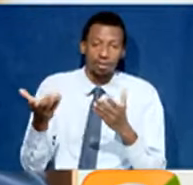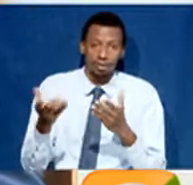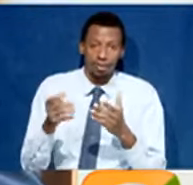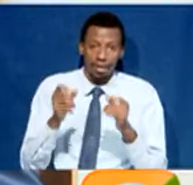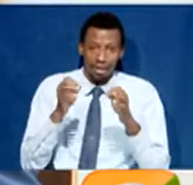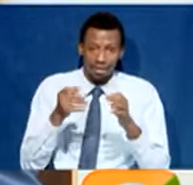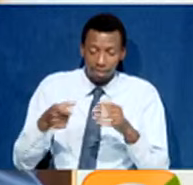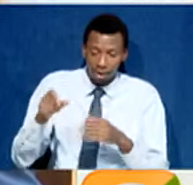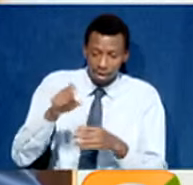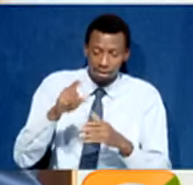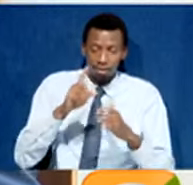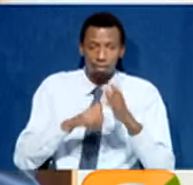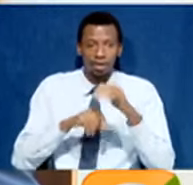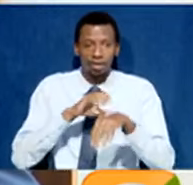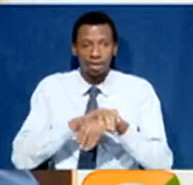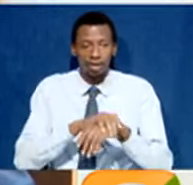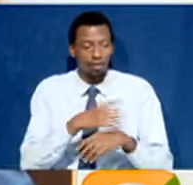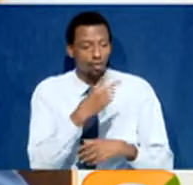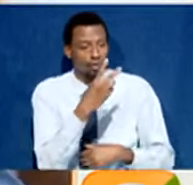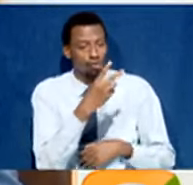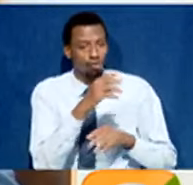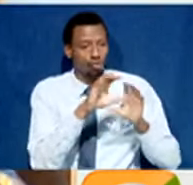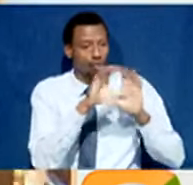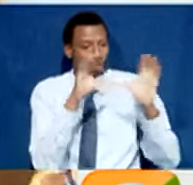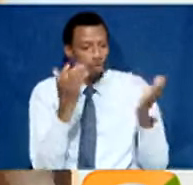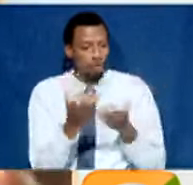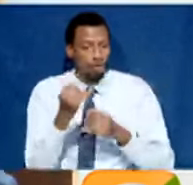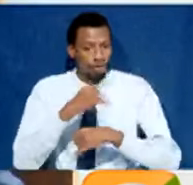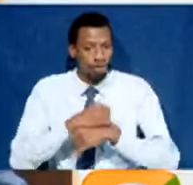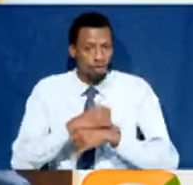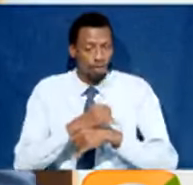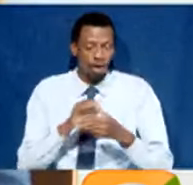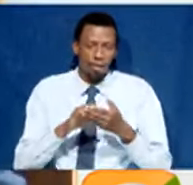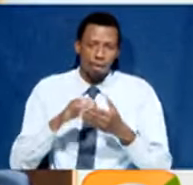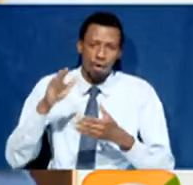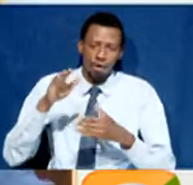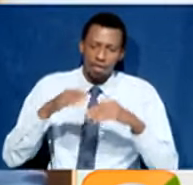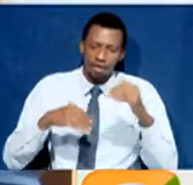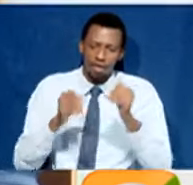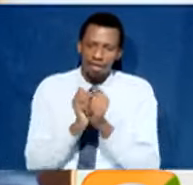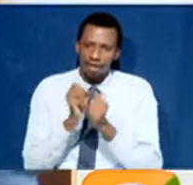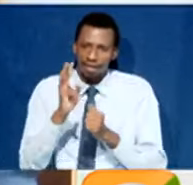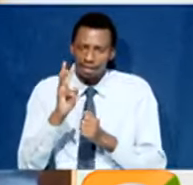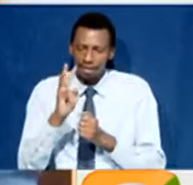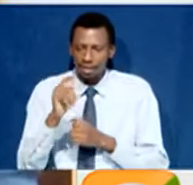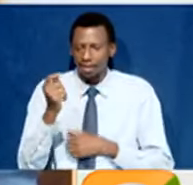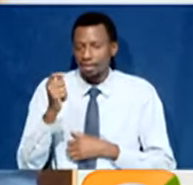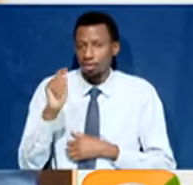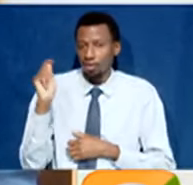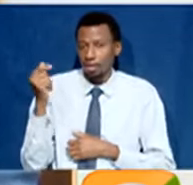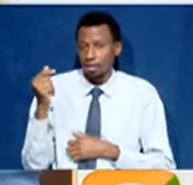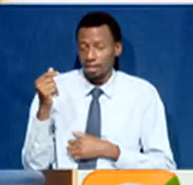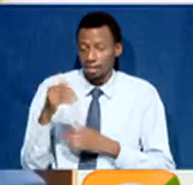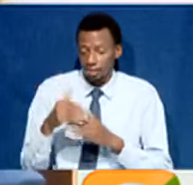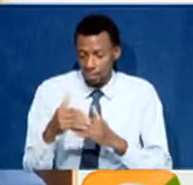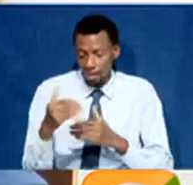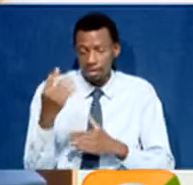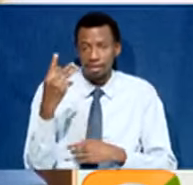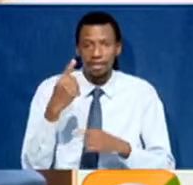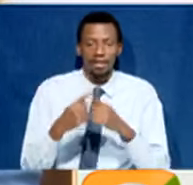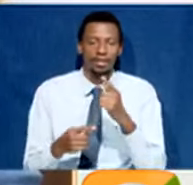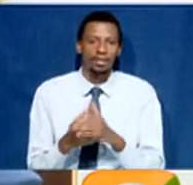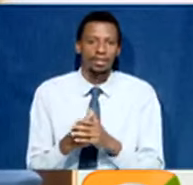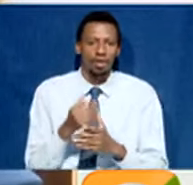two global institutions, it takes us to close to 13 trillion shillings already in the next 2 years. Why then have a